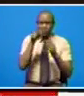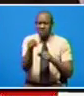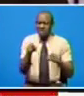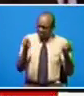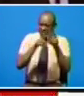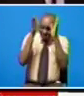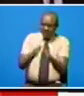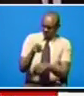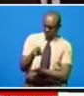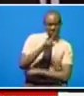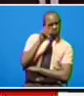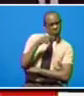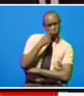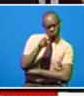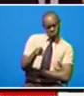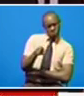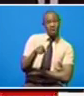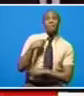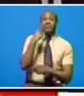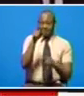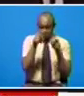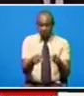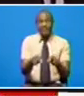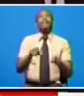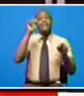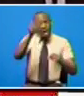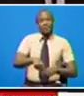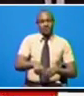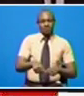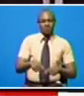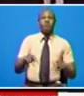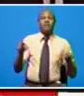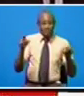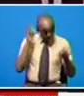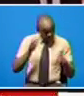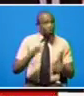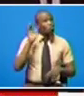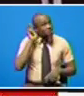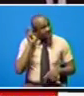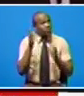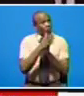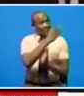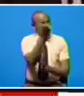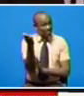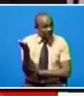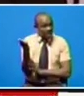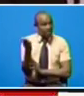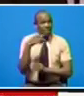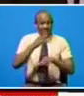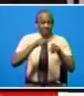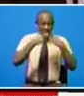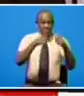same person? And I'm saying to them today, yes. The one you heard about was